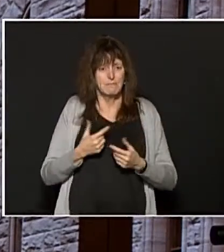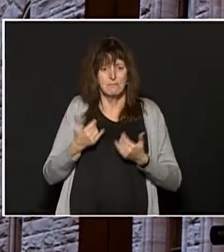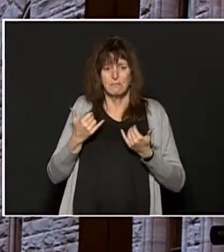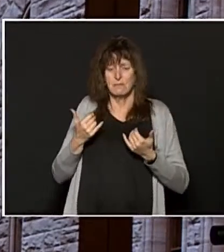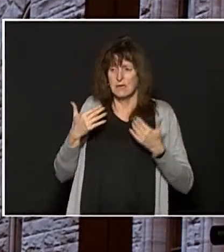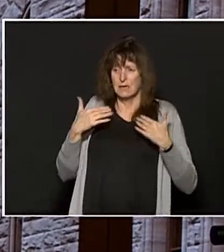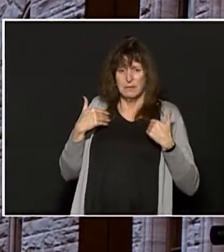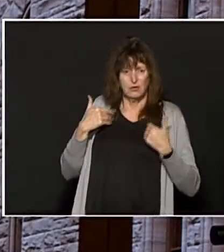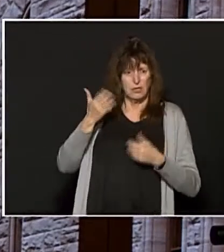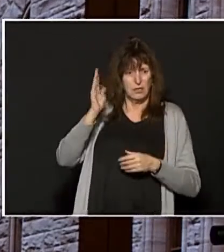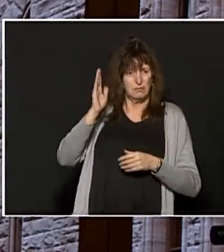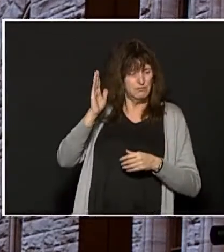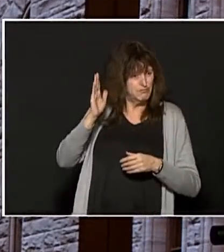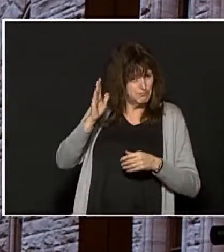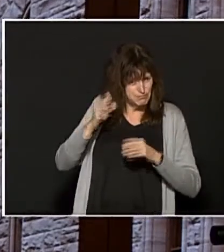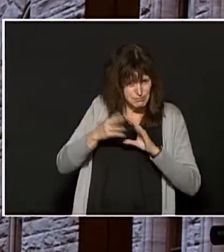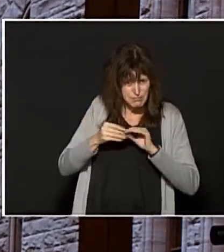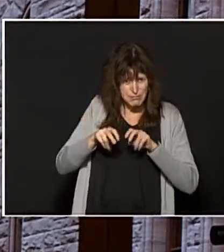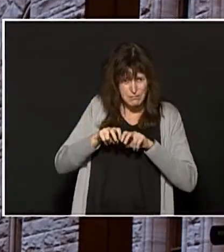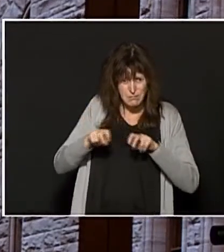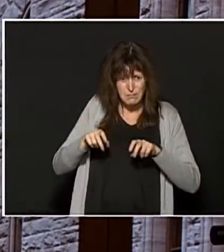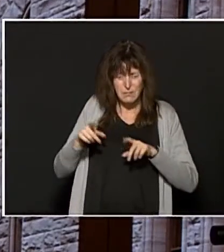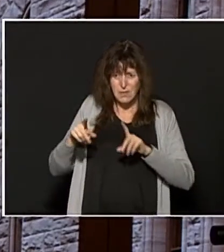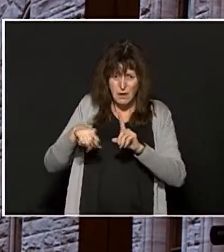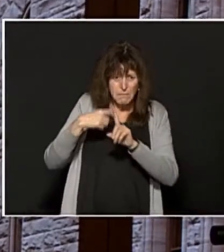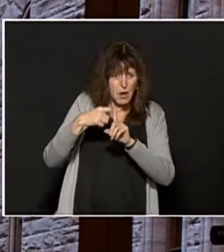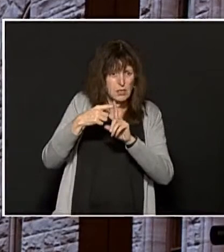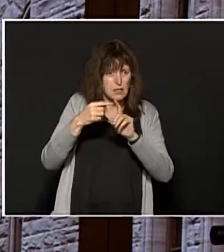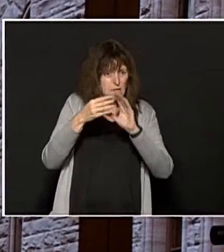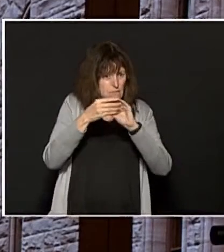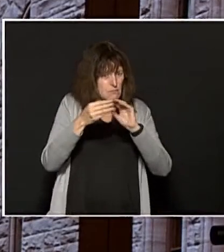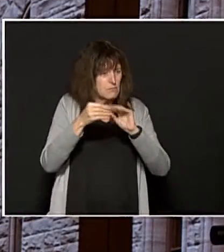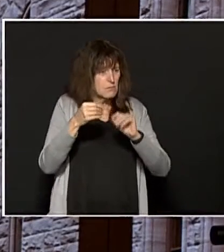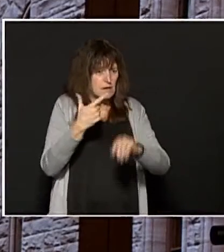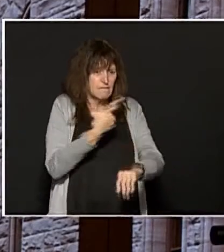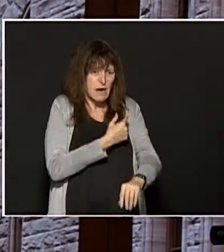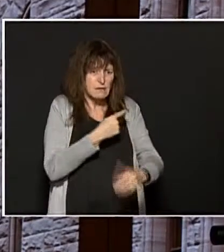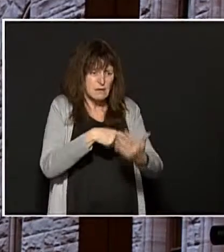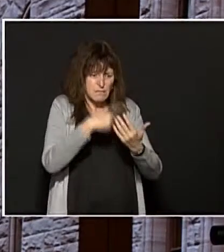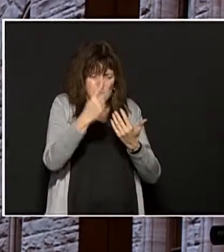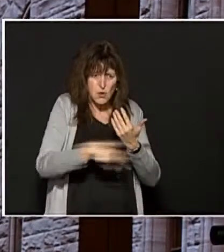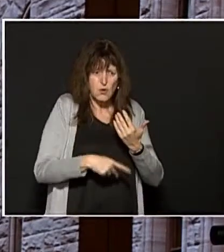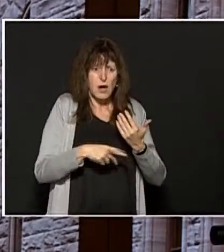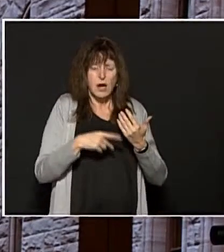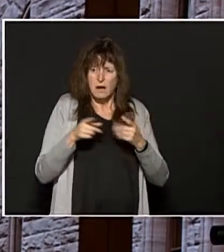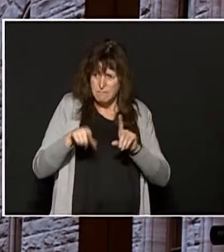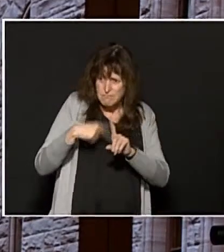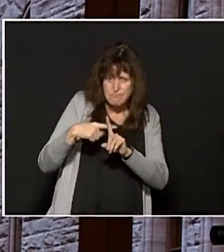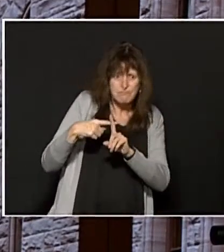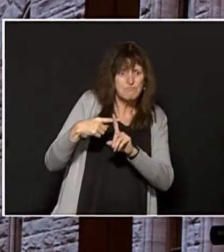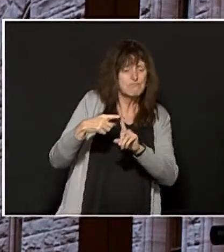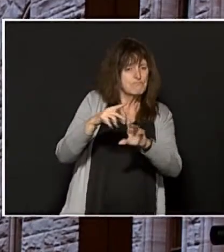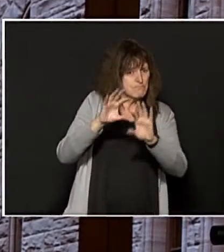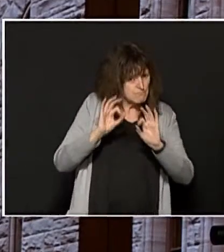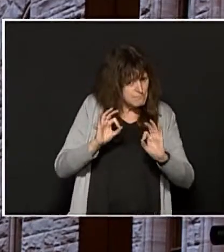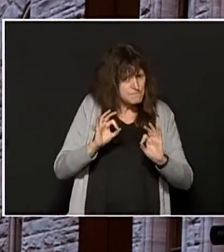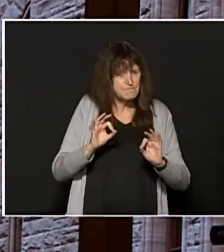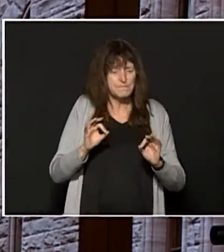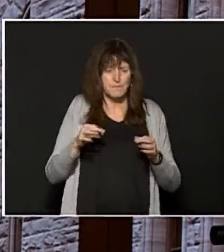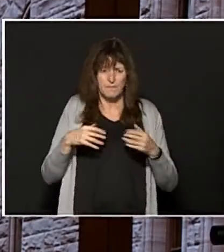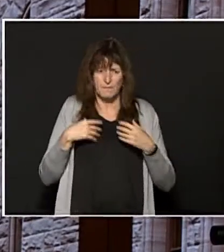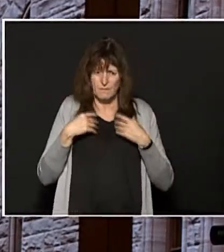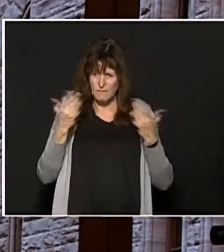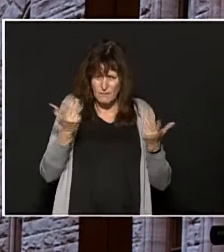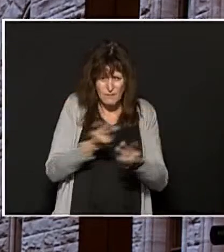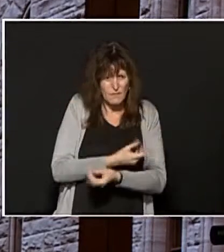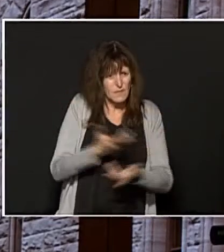related to all the positive things about our vaccination program at this time. We've administered over 5 million doses, and as